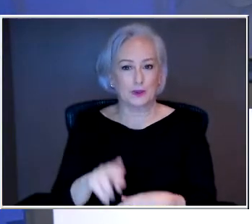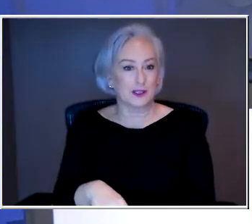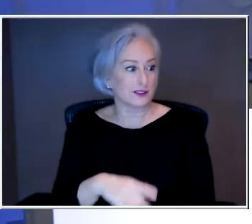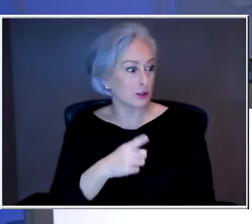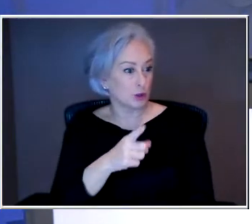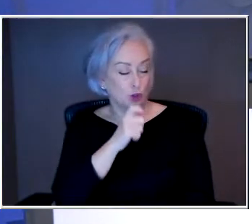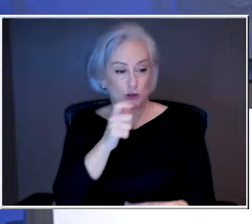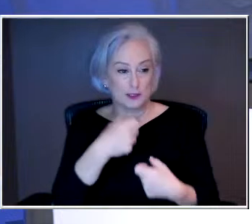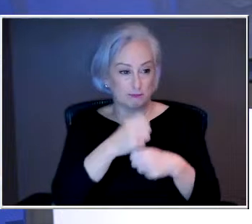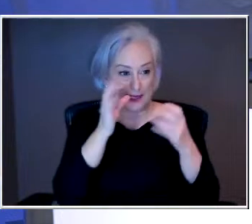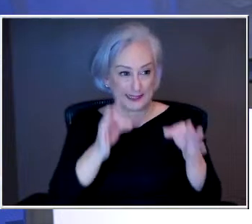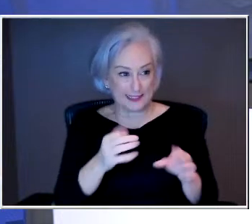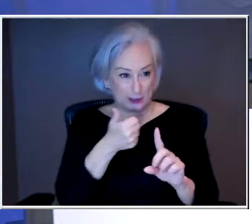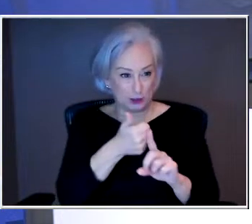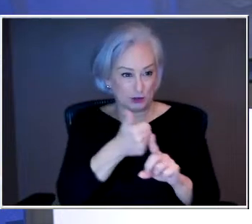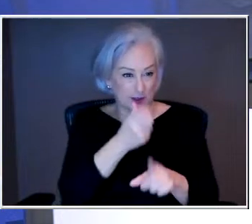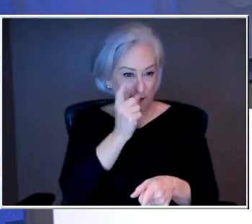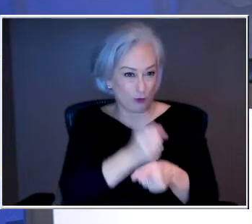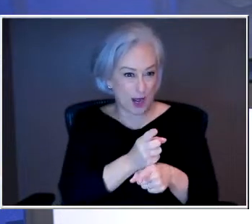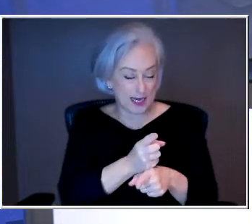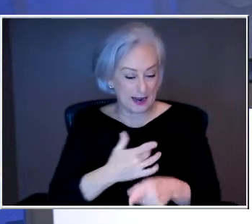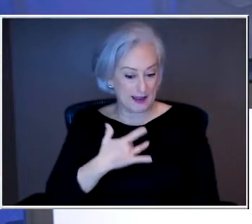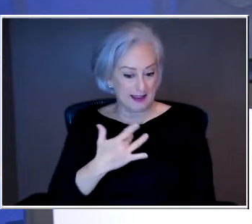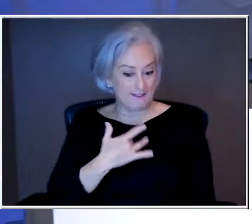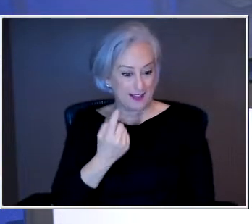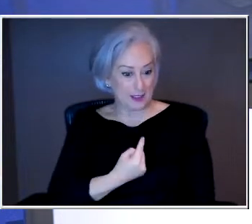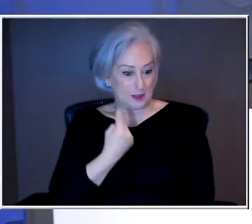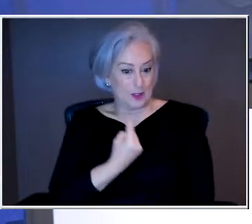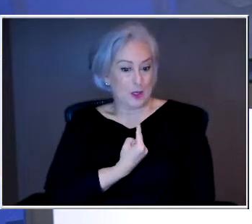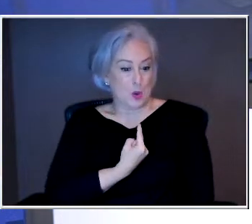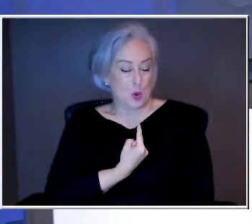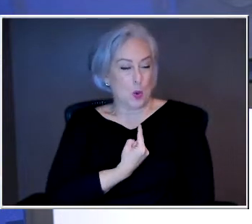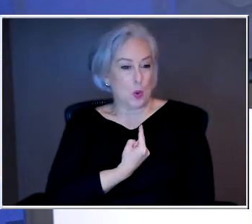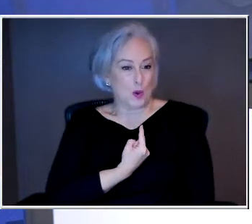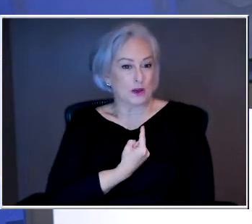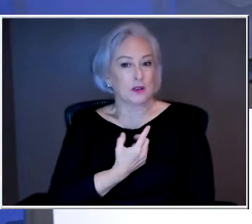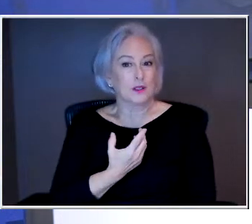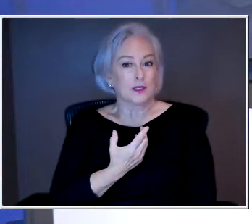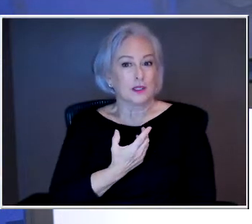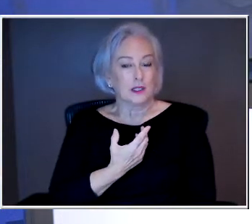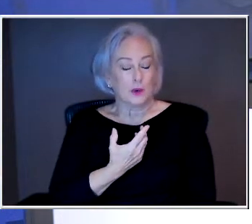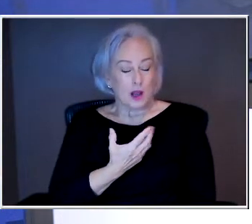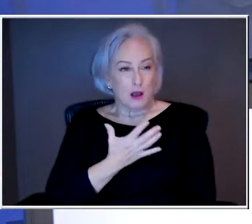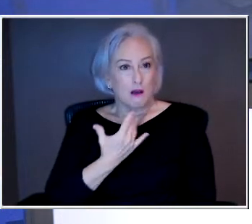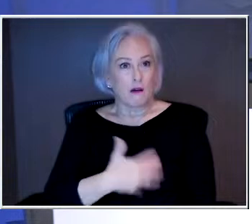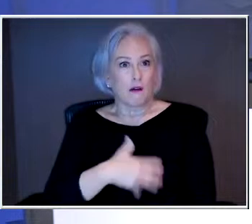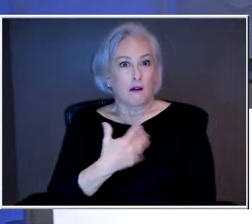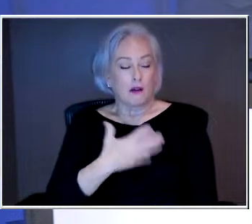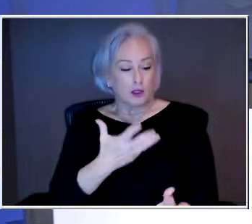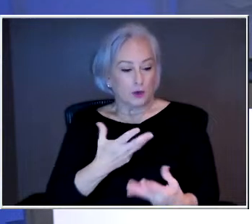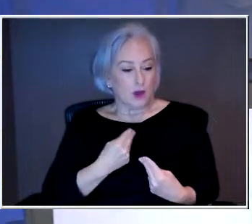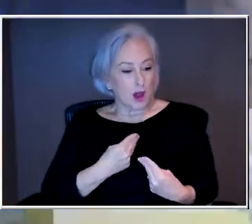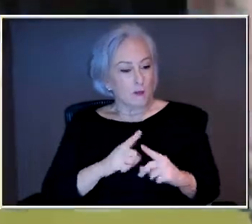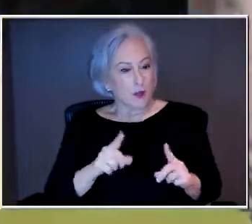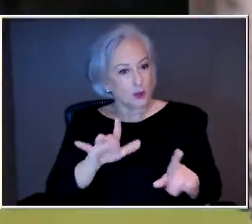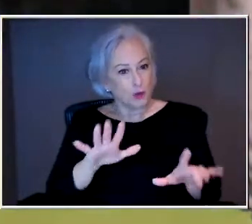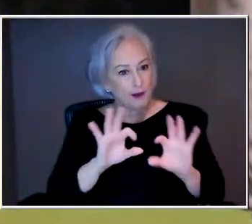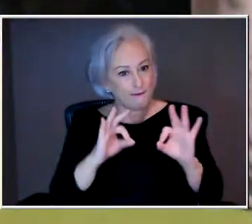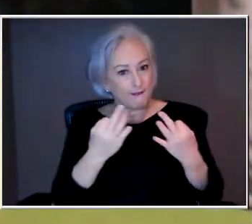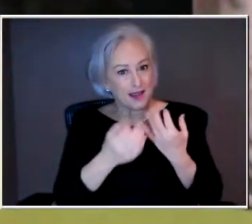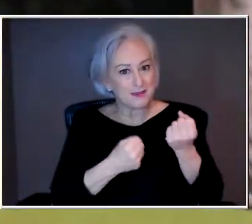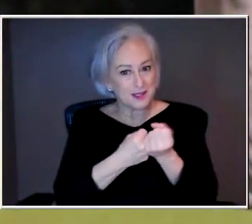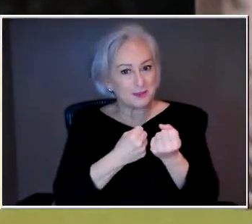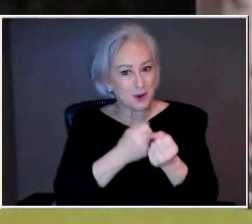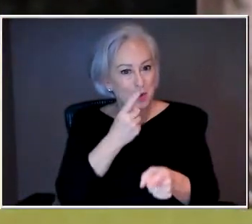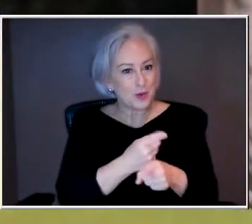or going through this alone, even though it feels like such a lonely time when you get that news. You have an incredible family. Yeah. And you've shared some pictures with us.